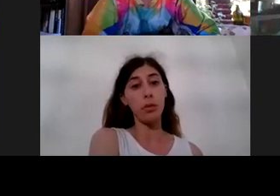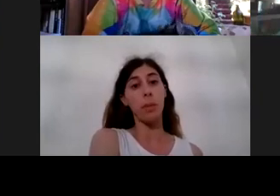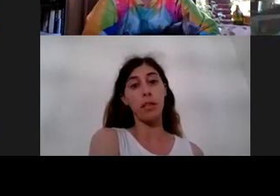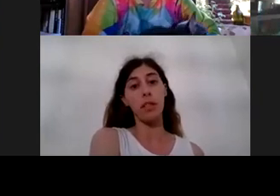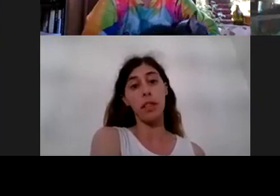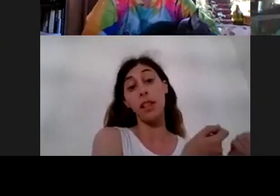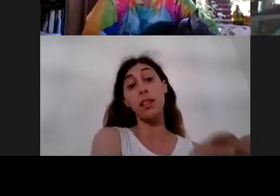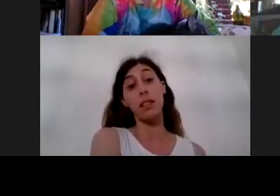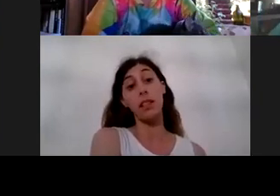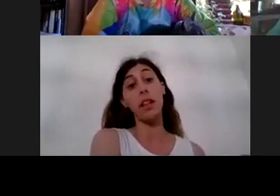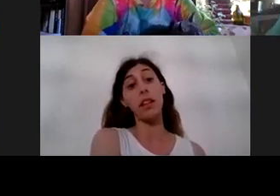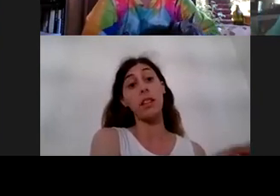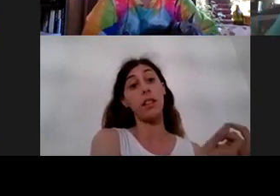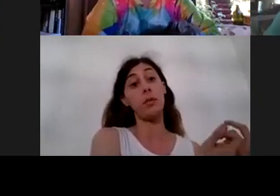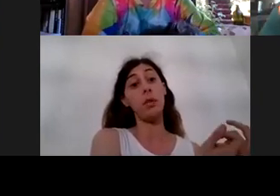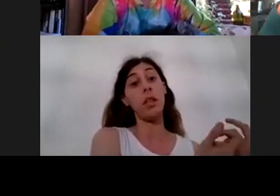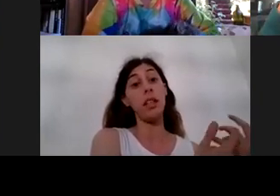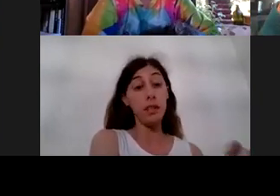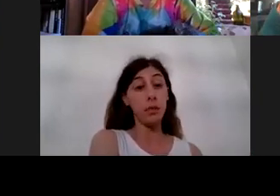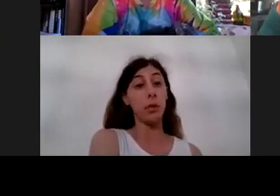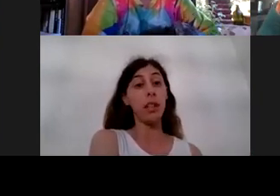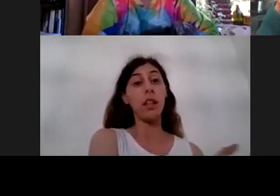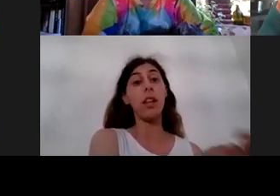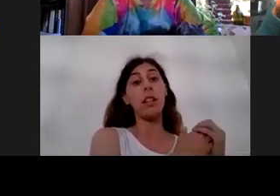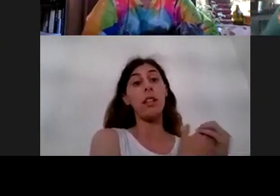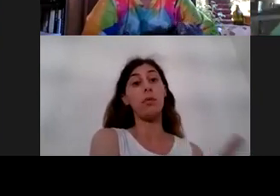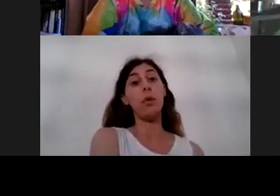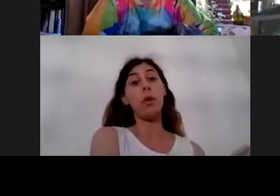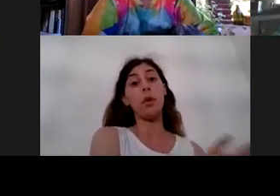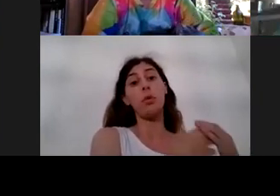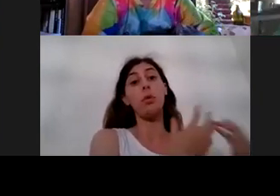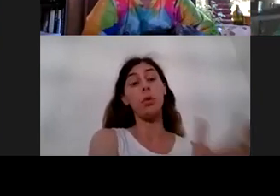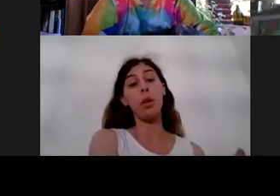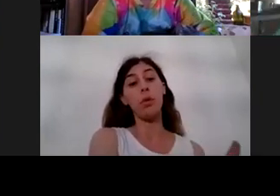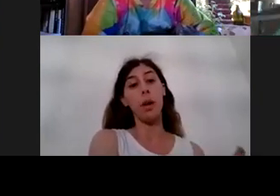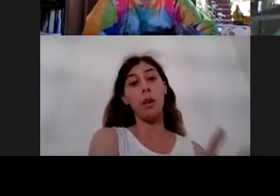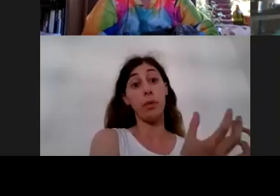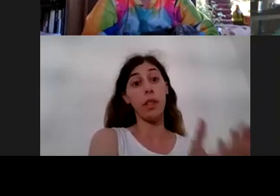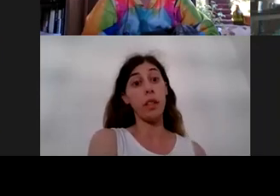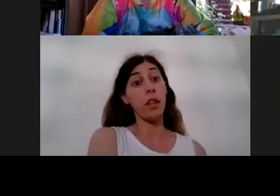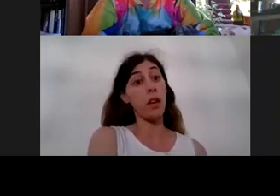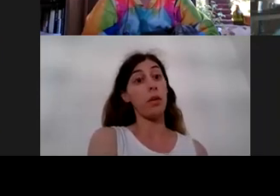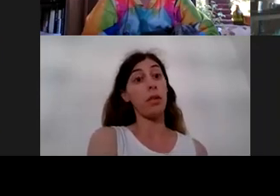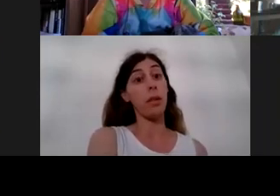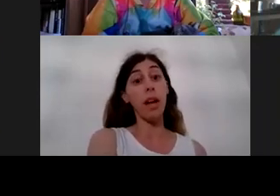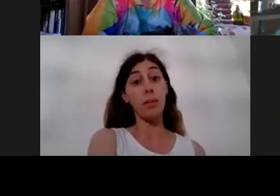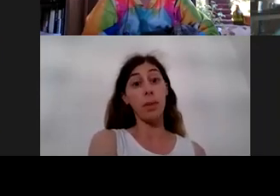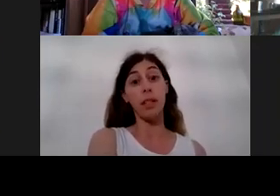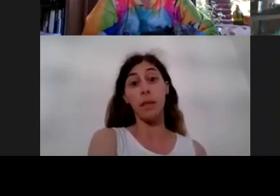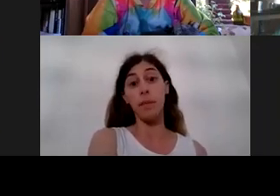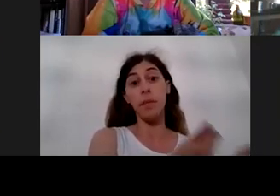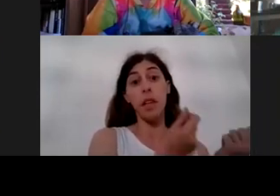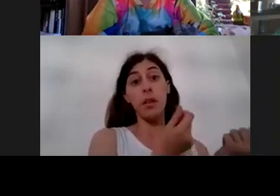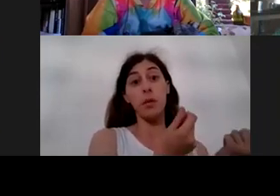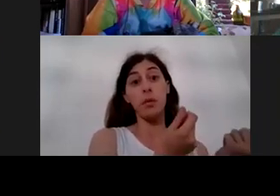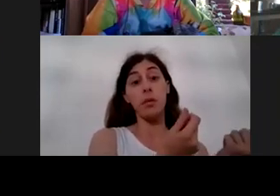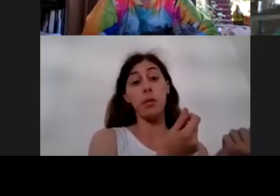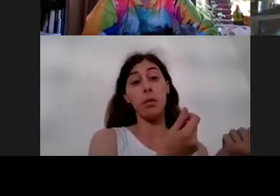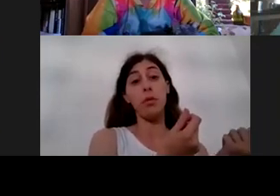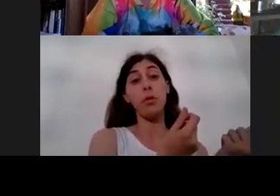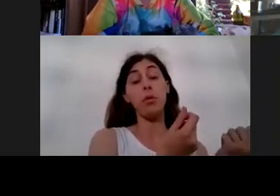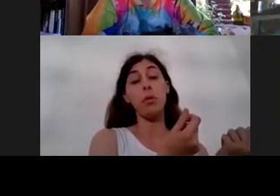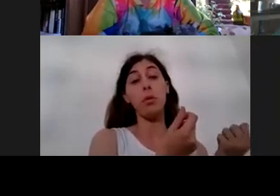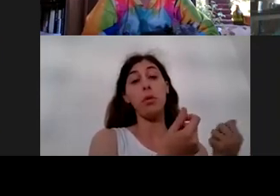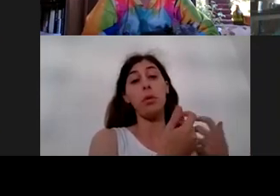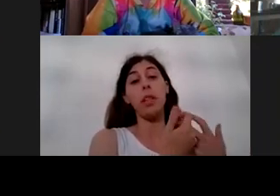first visit a general practitioner and request a prescription. Now, historically,